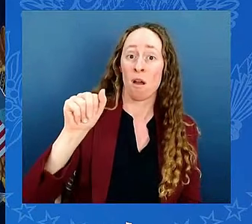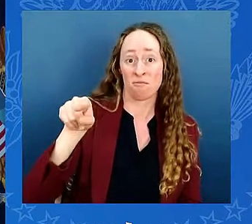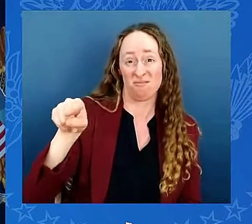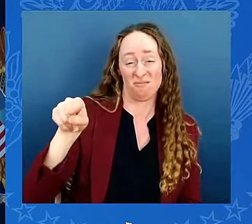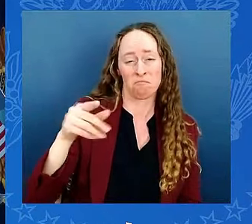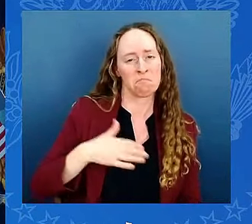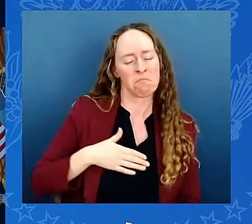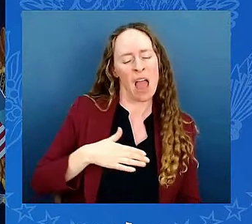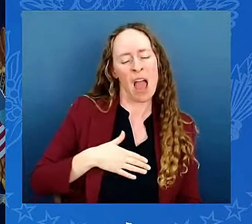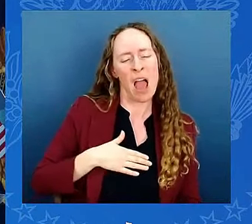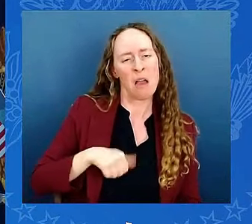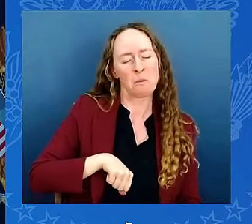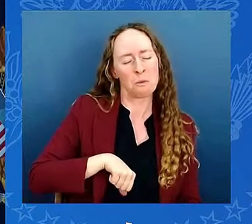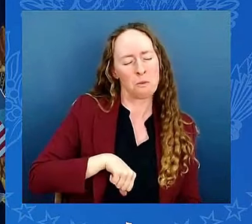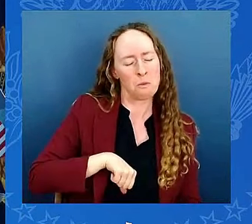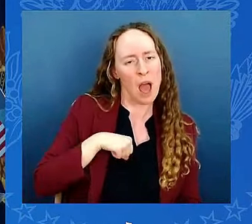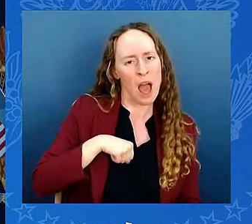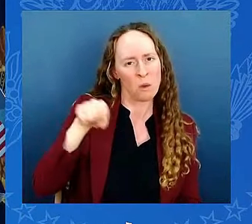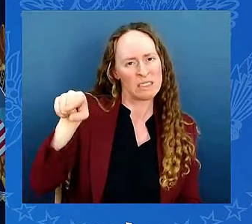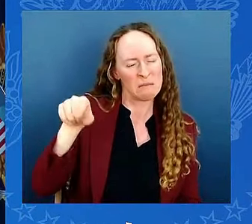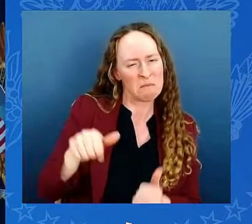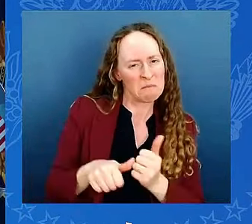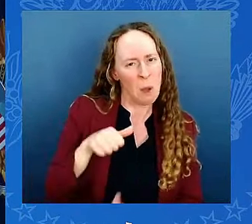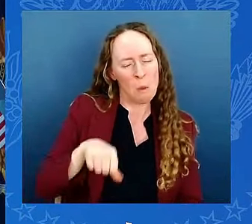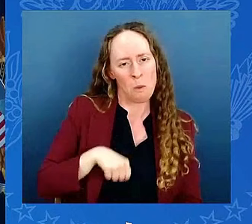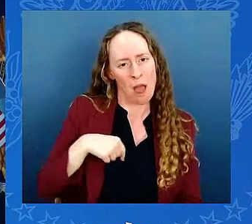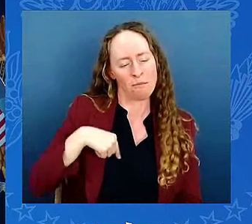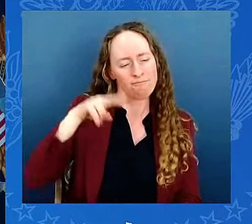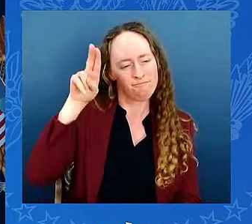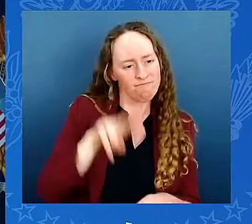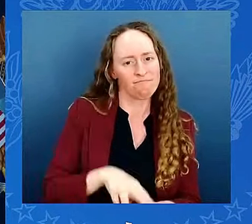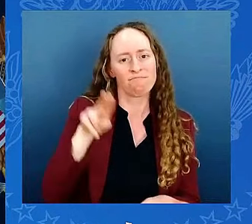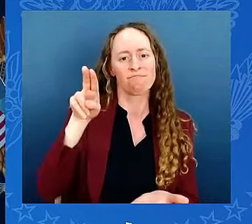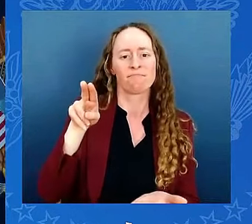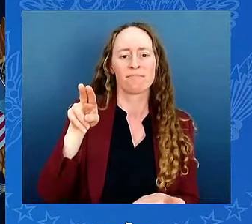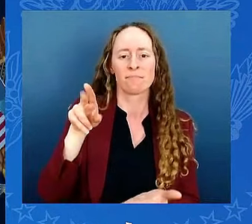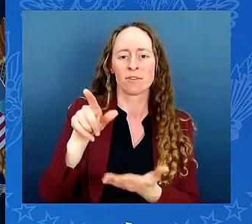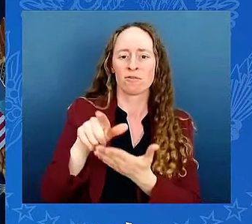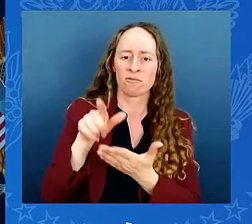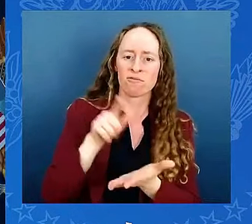vice president, and president. I mean that from the bottom of my heart.